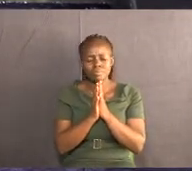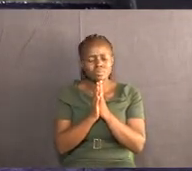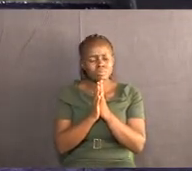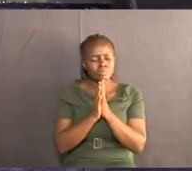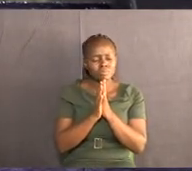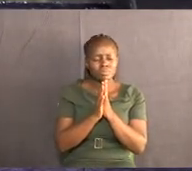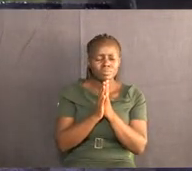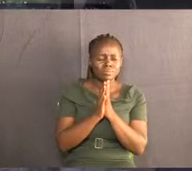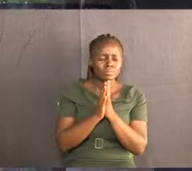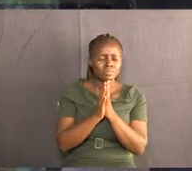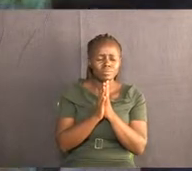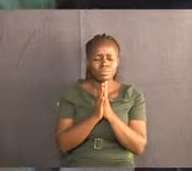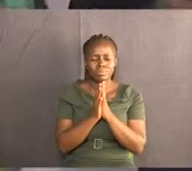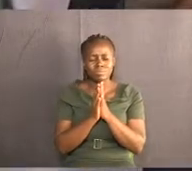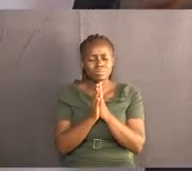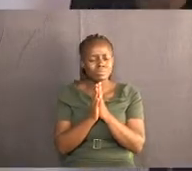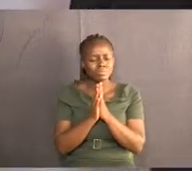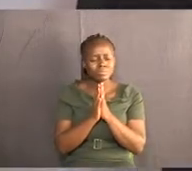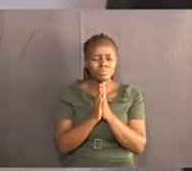Unajibu